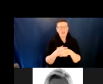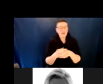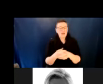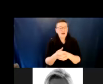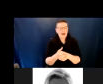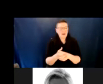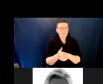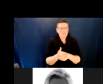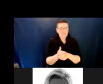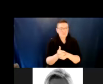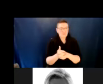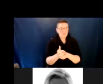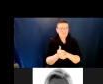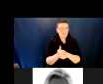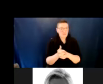features.